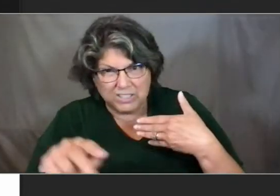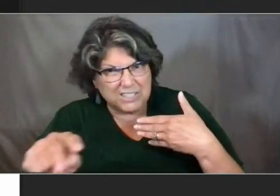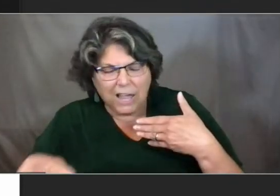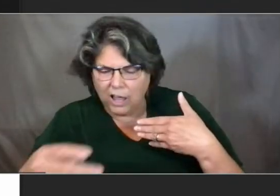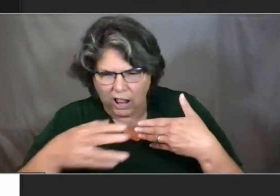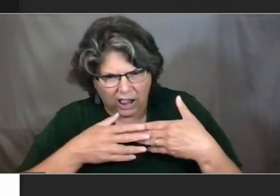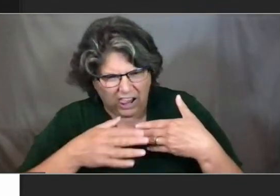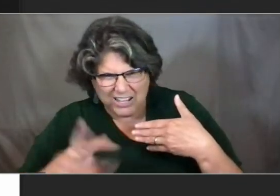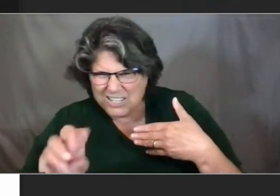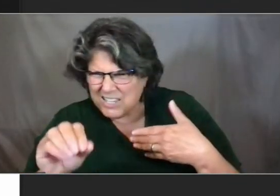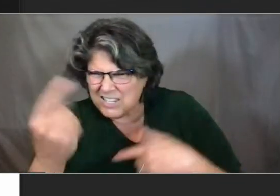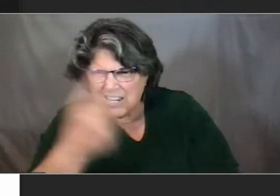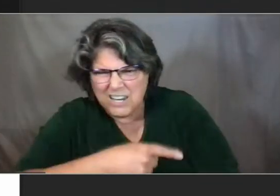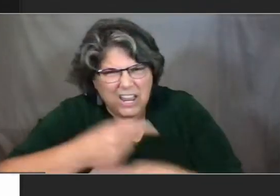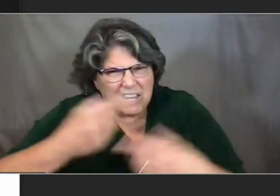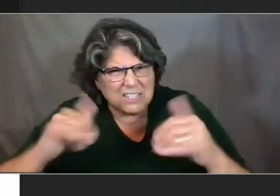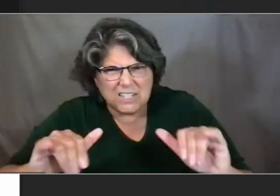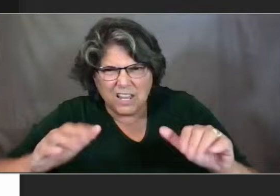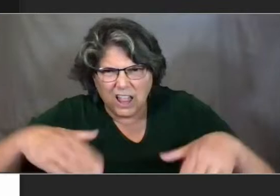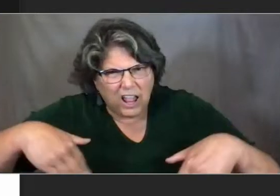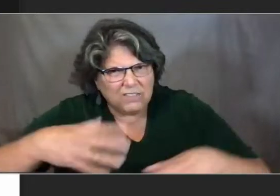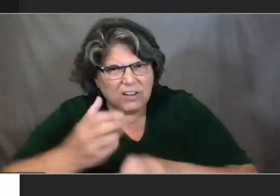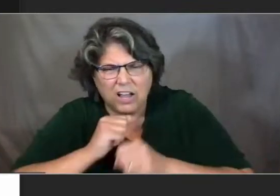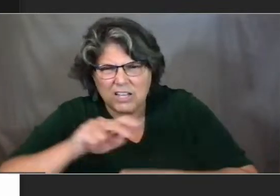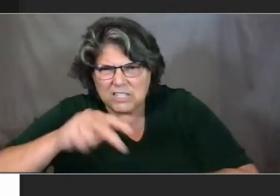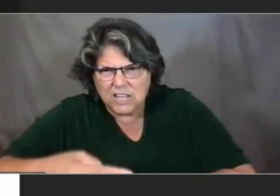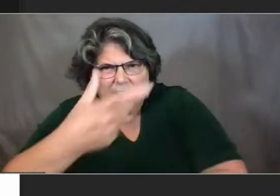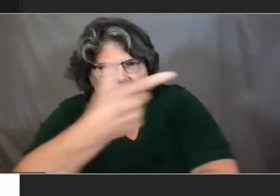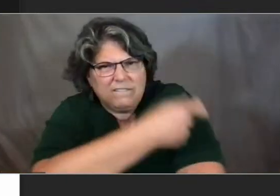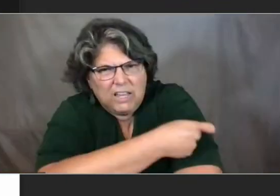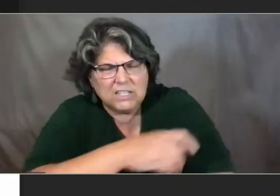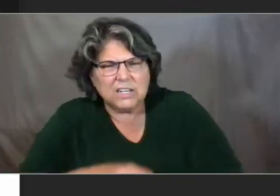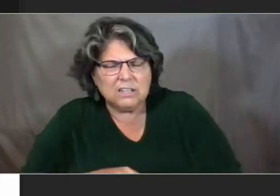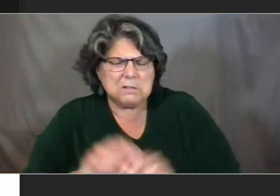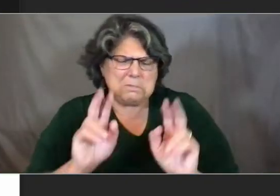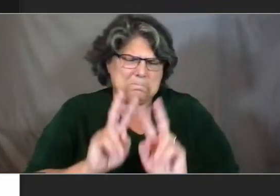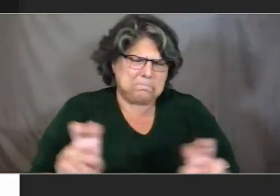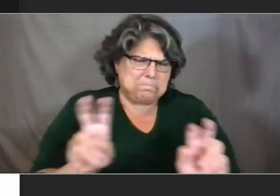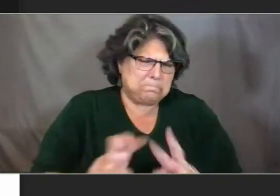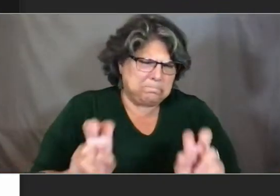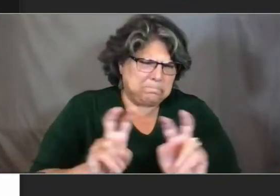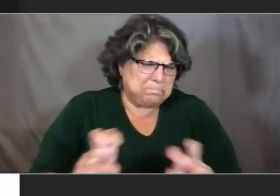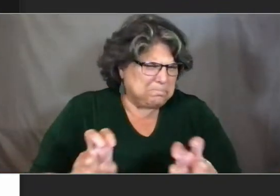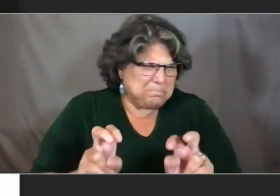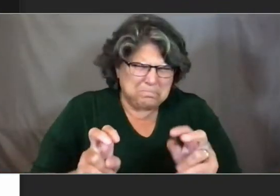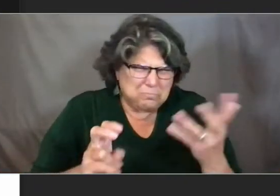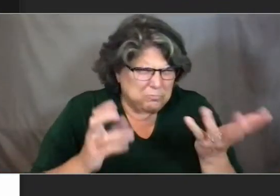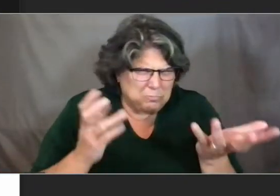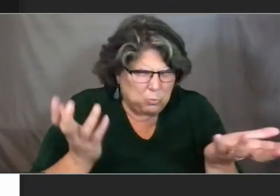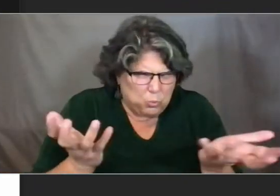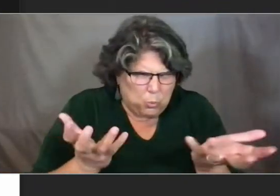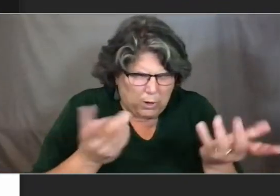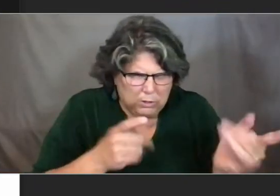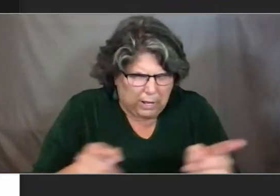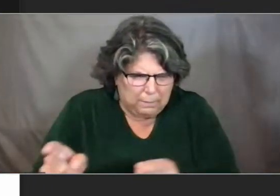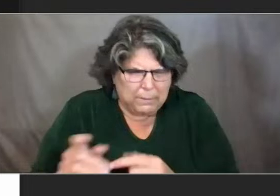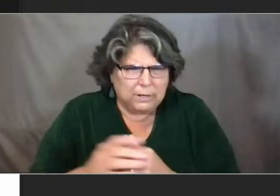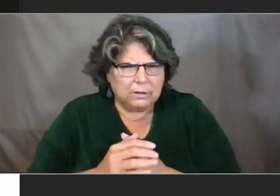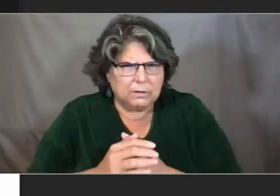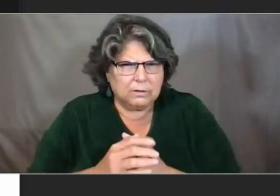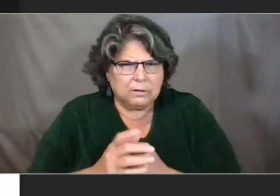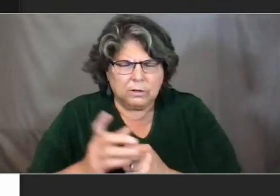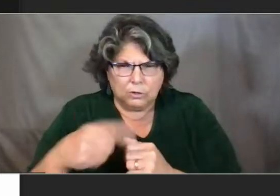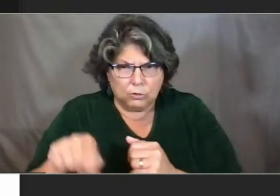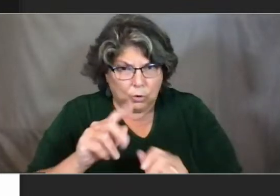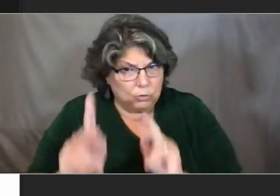second dose yet. And we're looking at this data a little bit more to try and understand what's happening here. Did these people